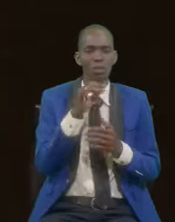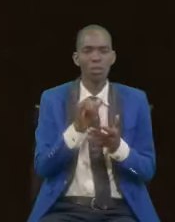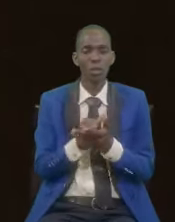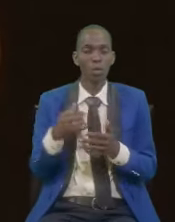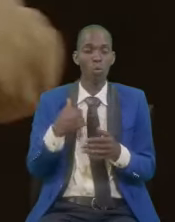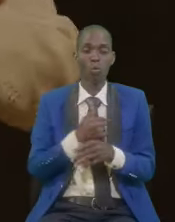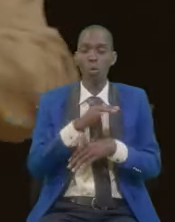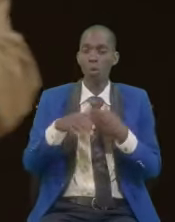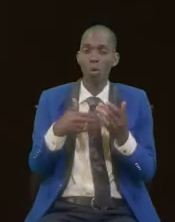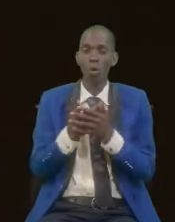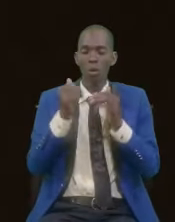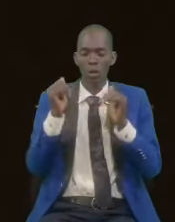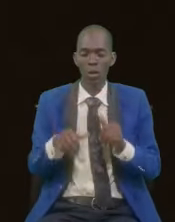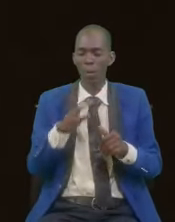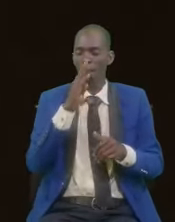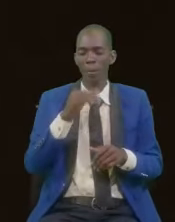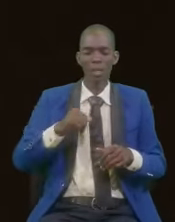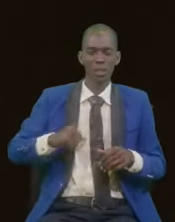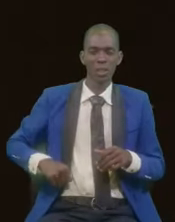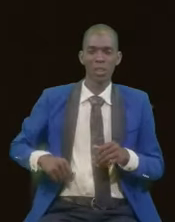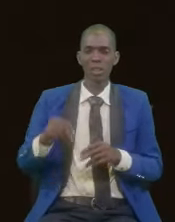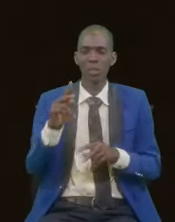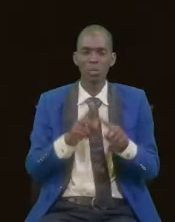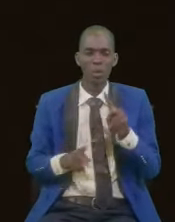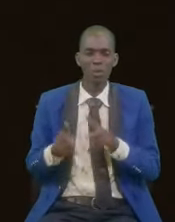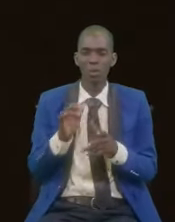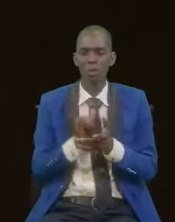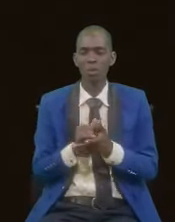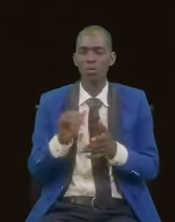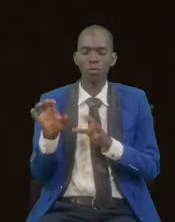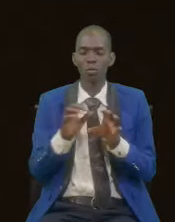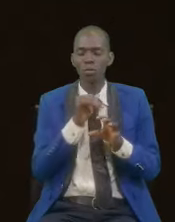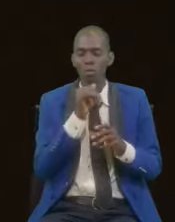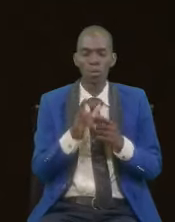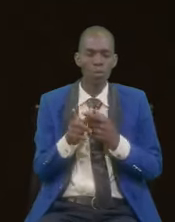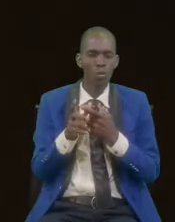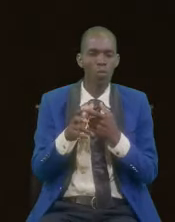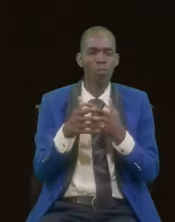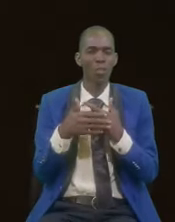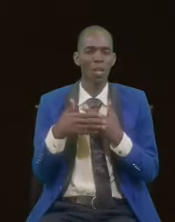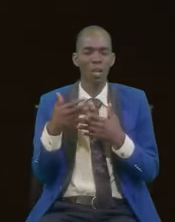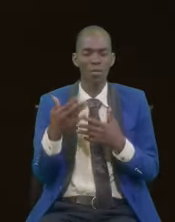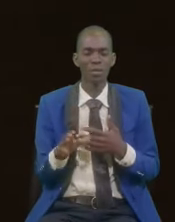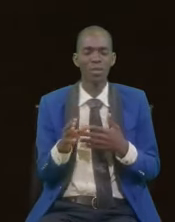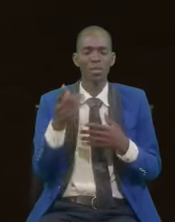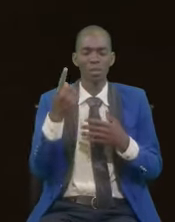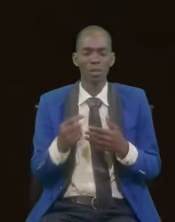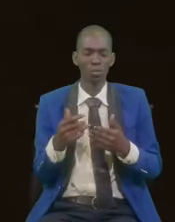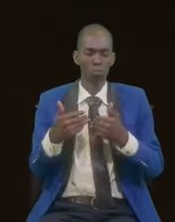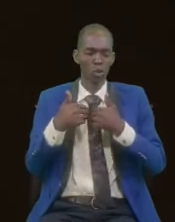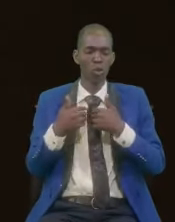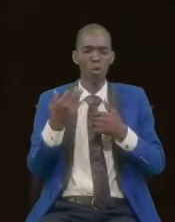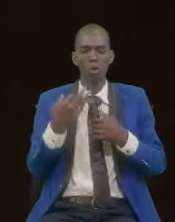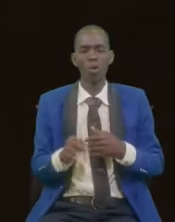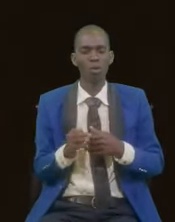sanctified. The people who do not pursue the possession of sanctification, they